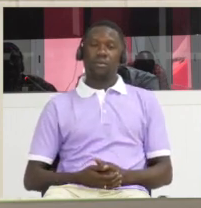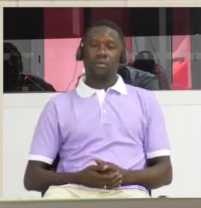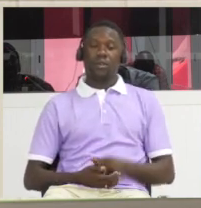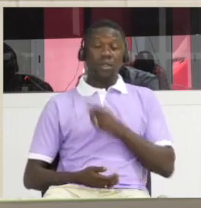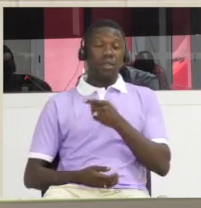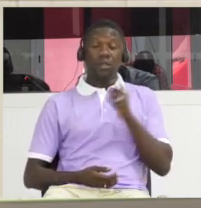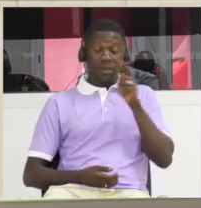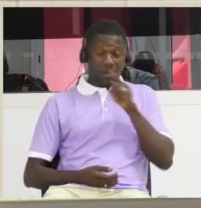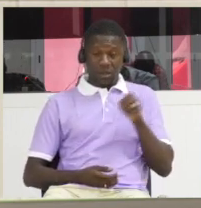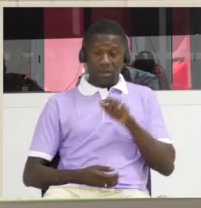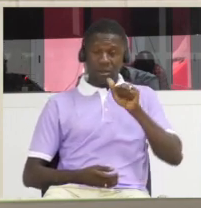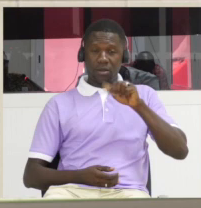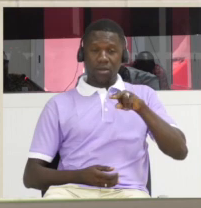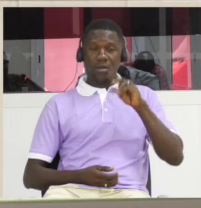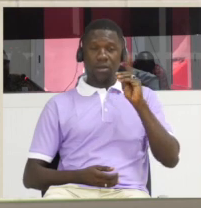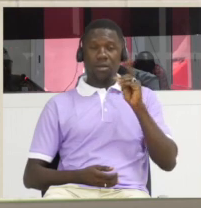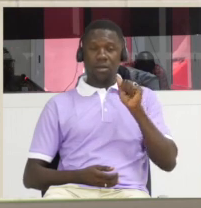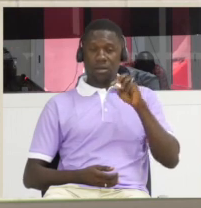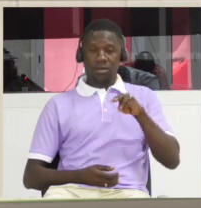The gendarmerie was a support